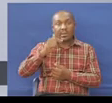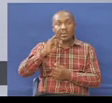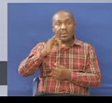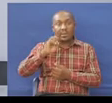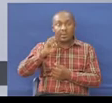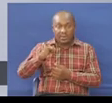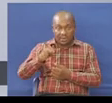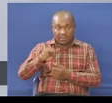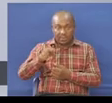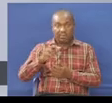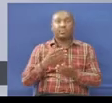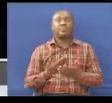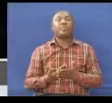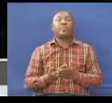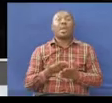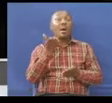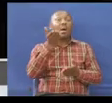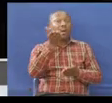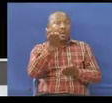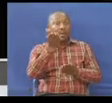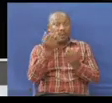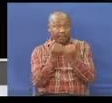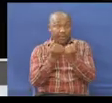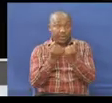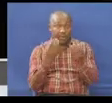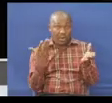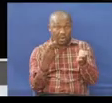Factorization. So to make sure that we are together